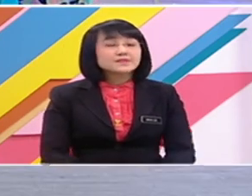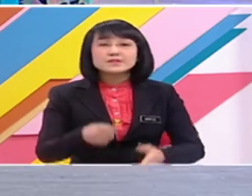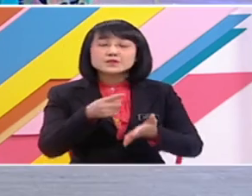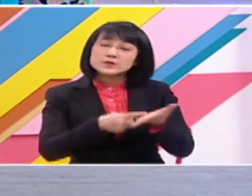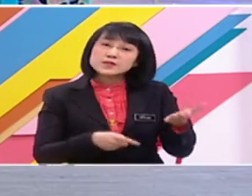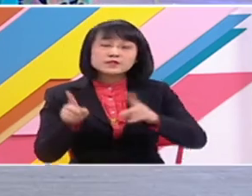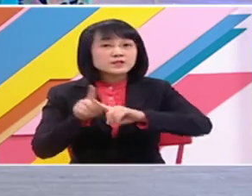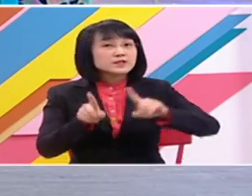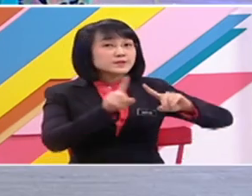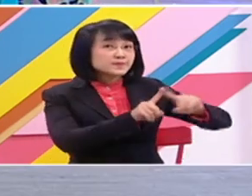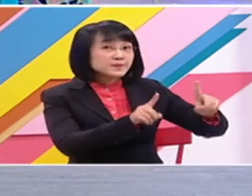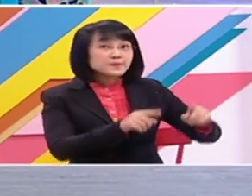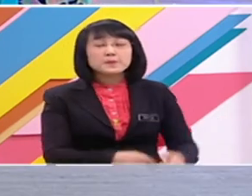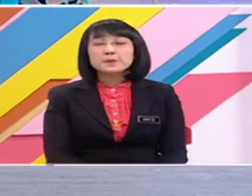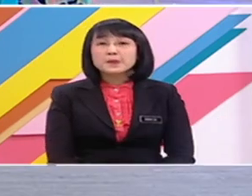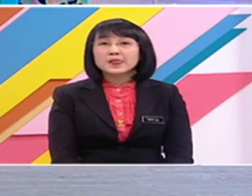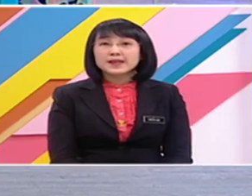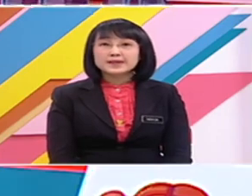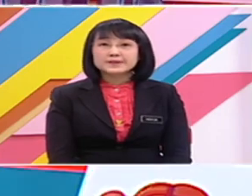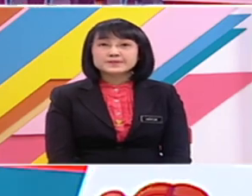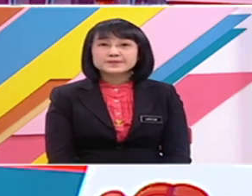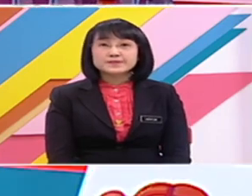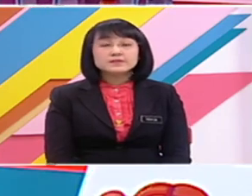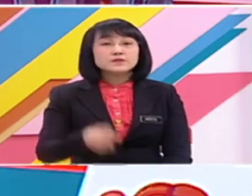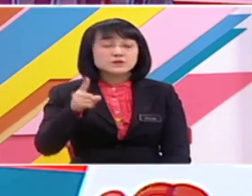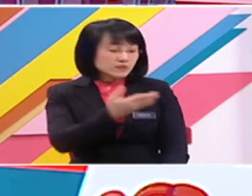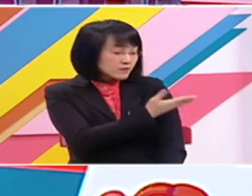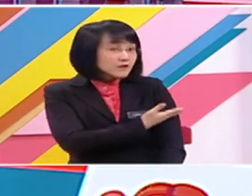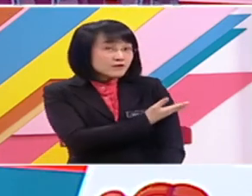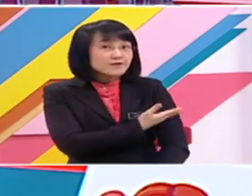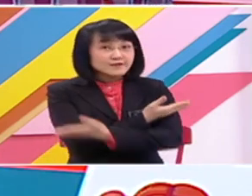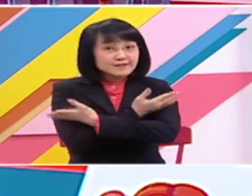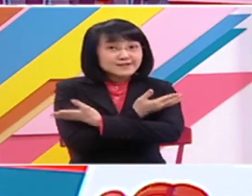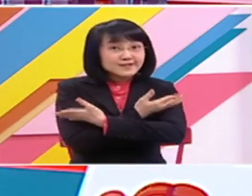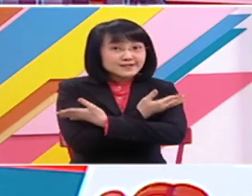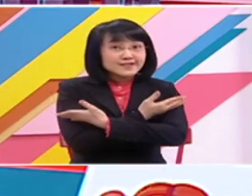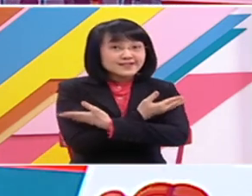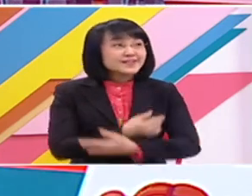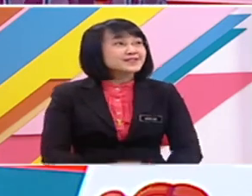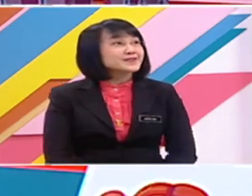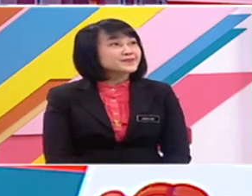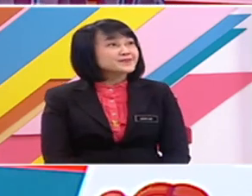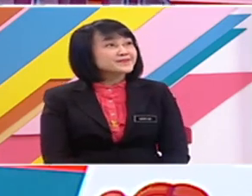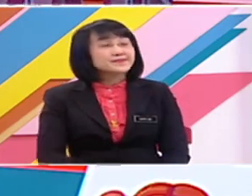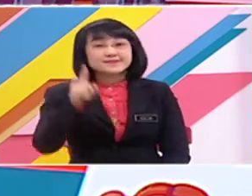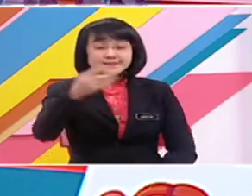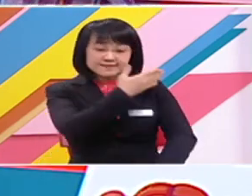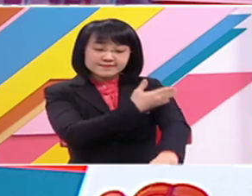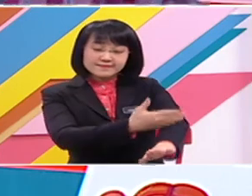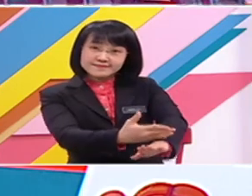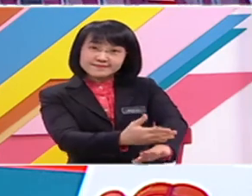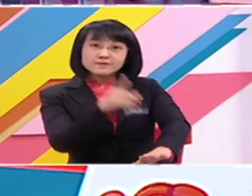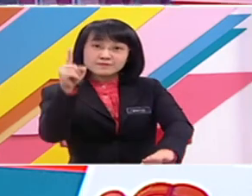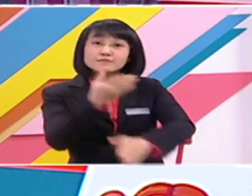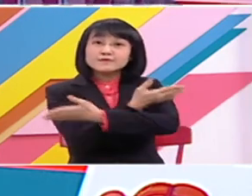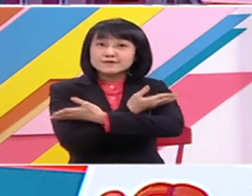The difference here, where I can see, obviously, it's short sleeve. Yes, you got it right, Fika. Okay. Thank and you. And